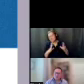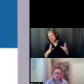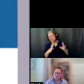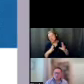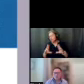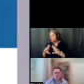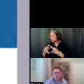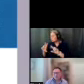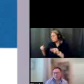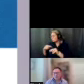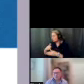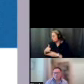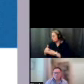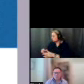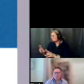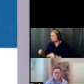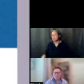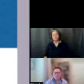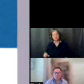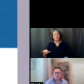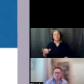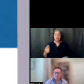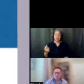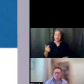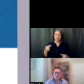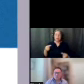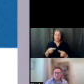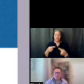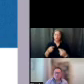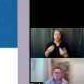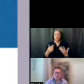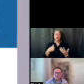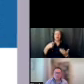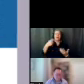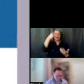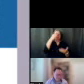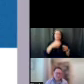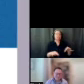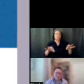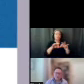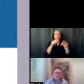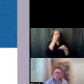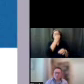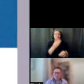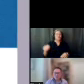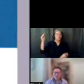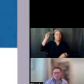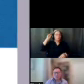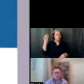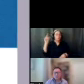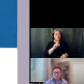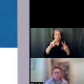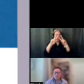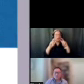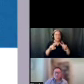I think for me too is why are you offering the help? Is it because you feel bad for me? You feel pity for me? Or is it because